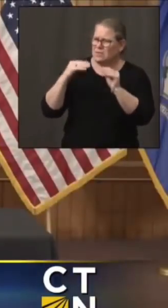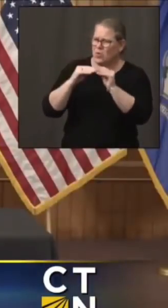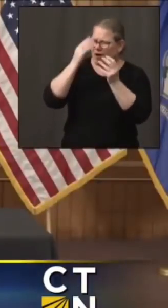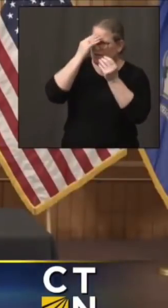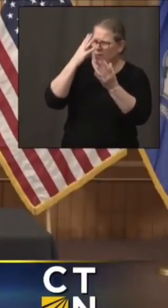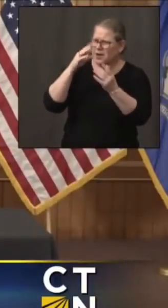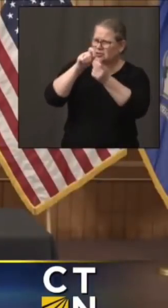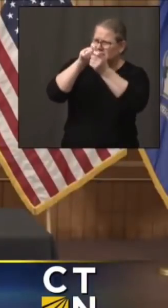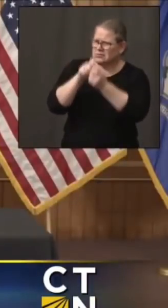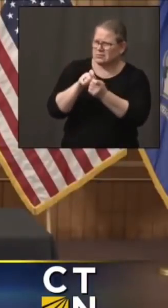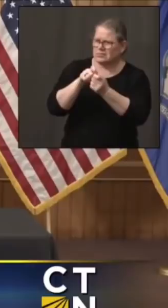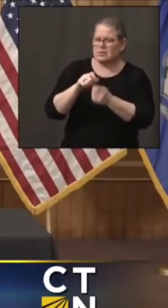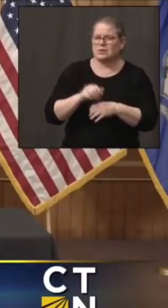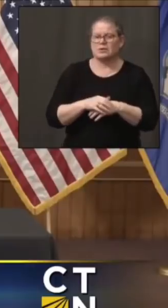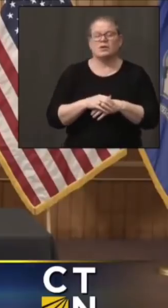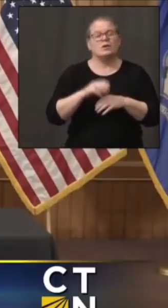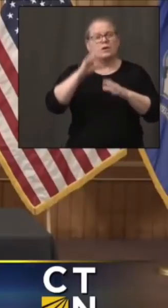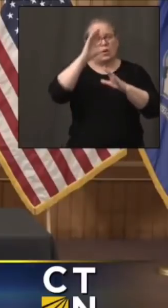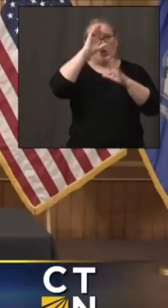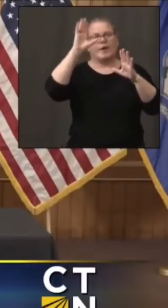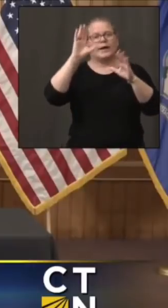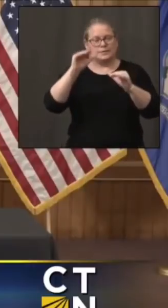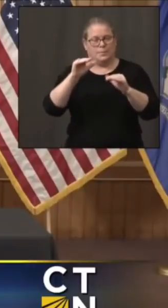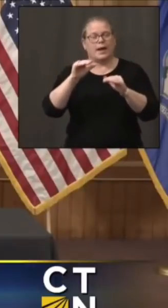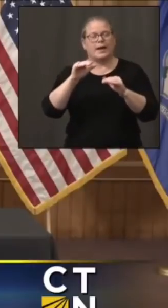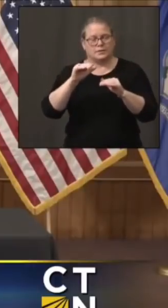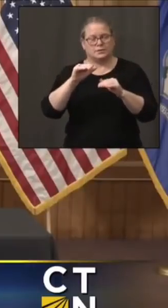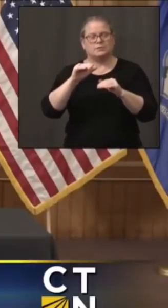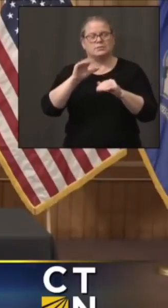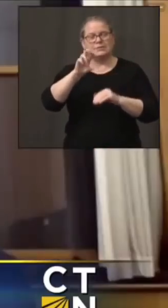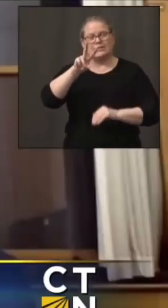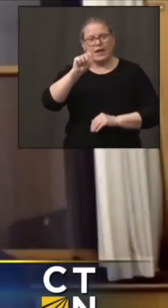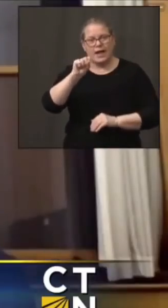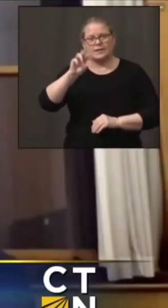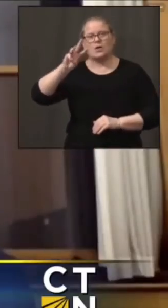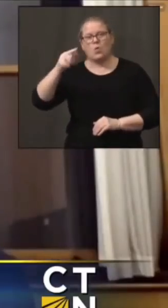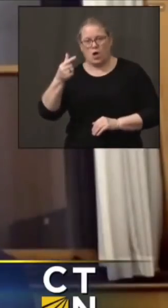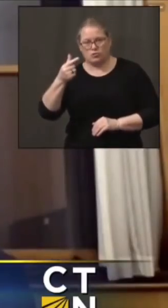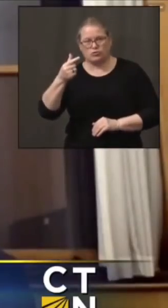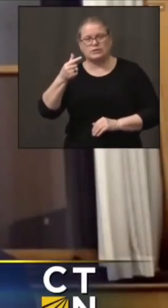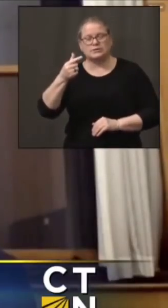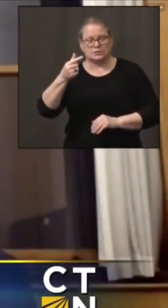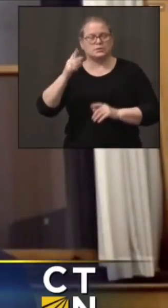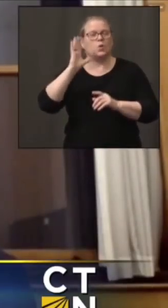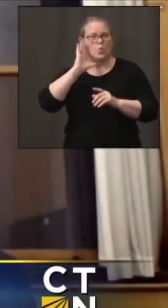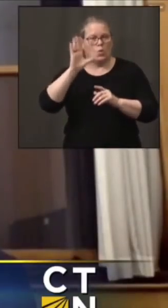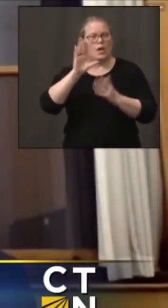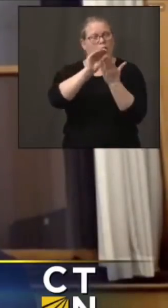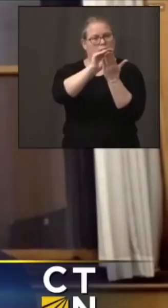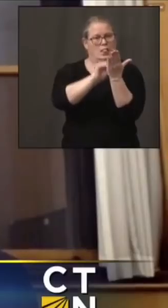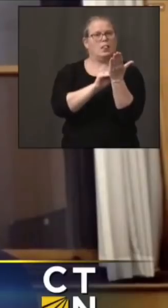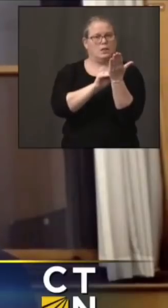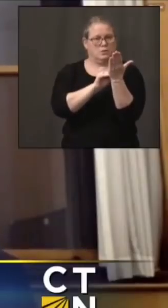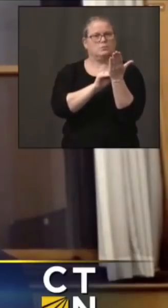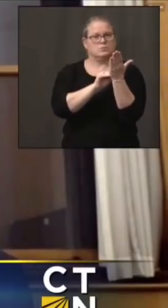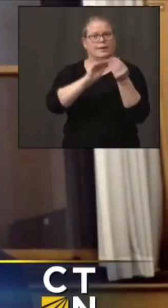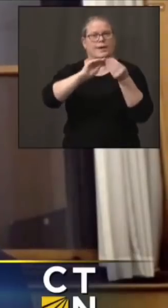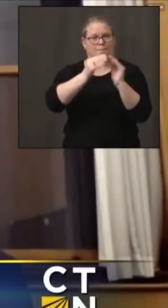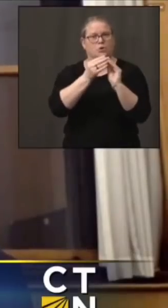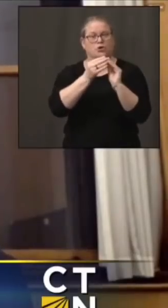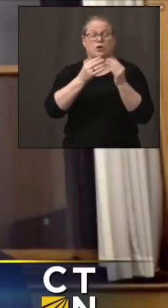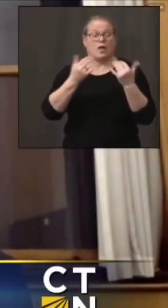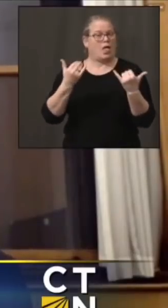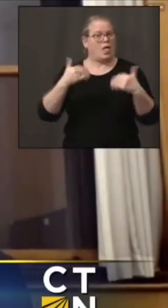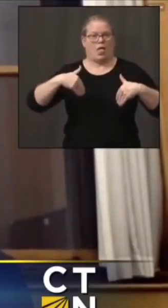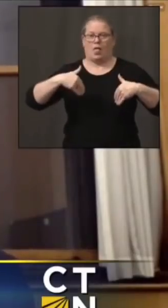we are expecting to get that split out from CVS and Walgreens through the federal systems. We don't have it yet, but once we have that data, we'll